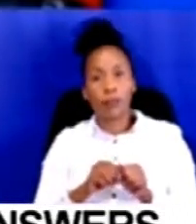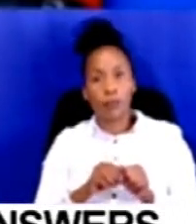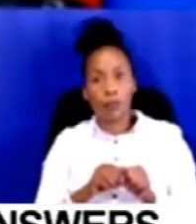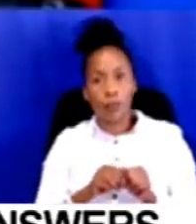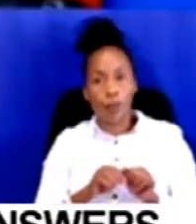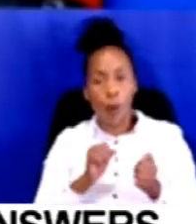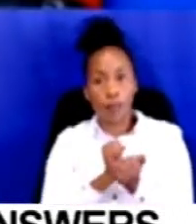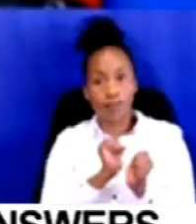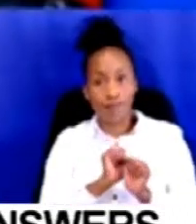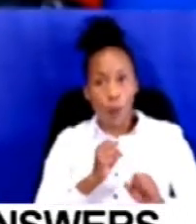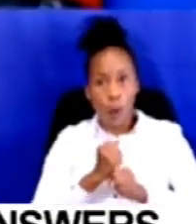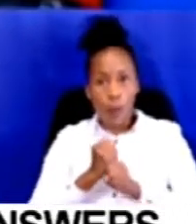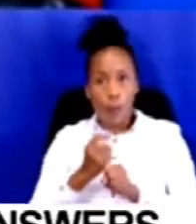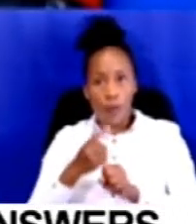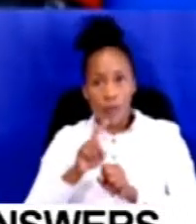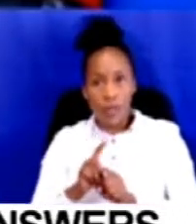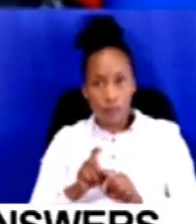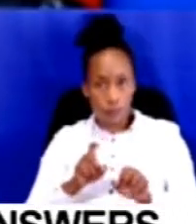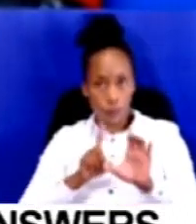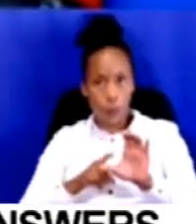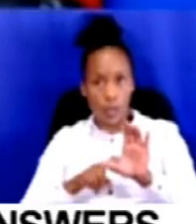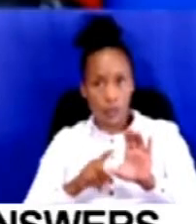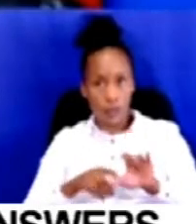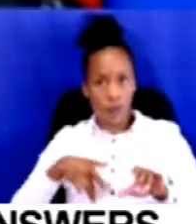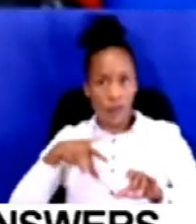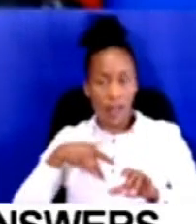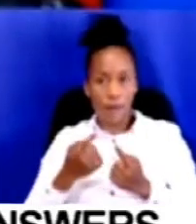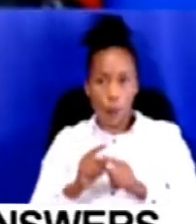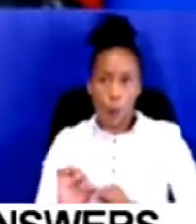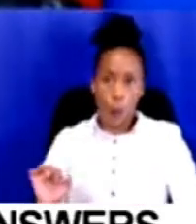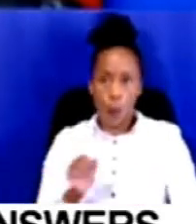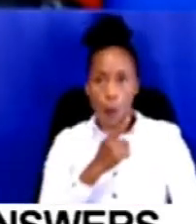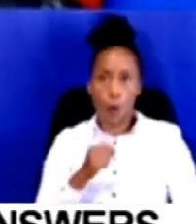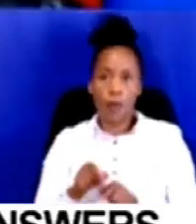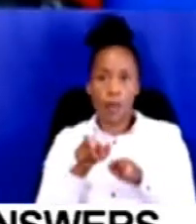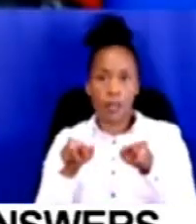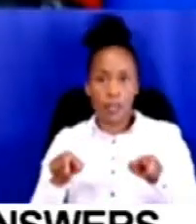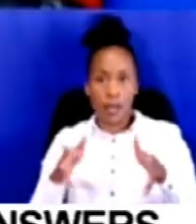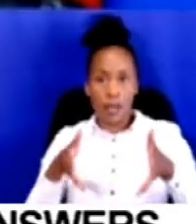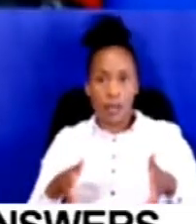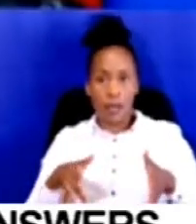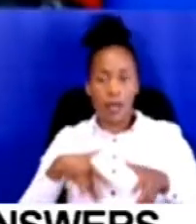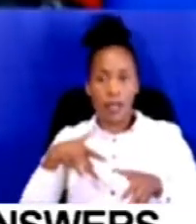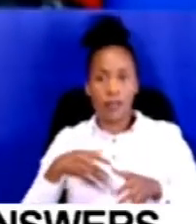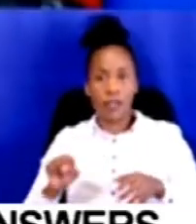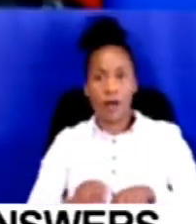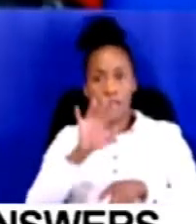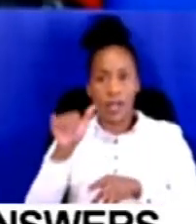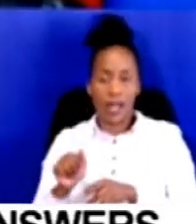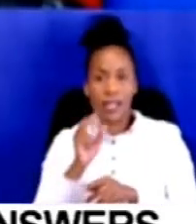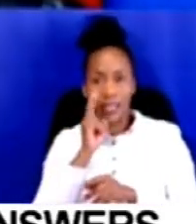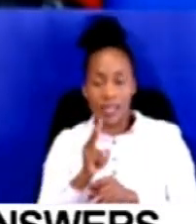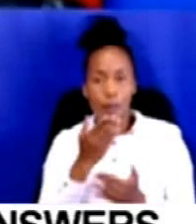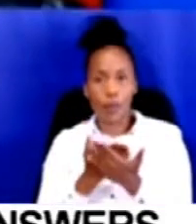improve the quality of life of all citizens and to free the potential of each person